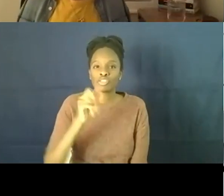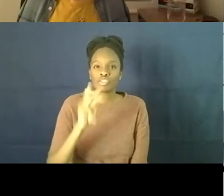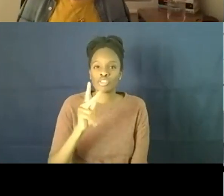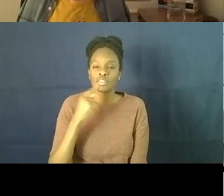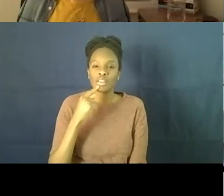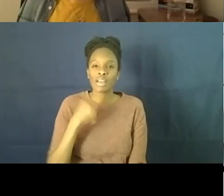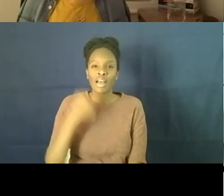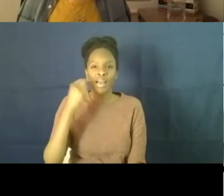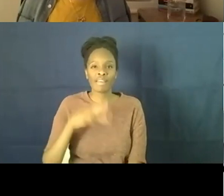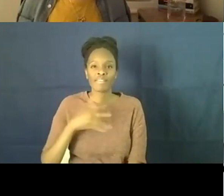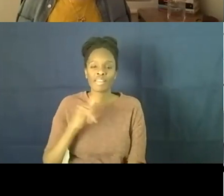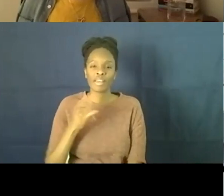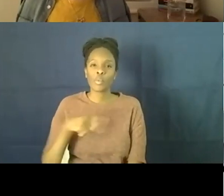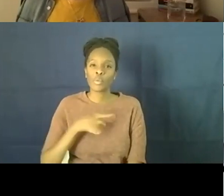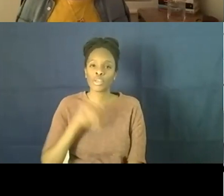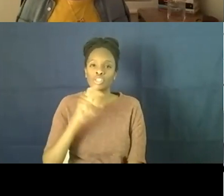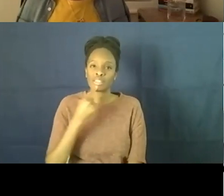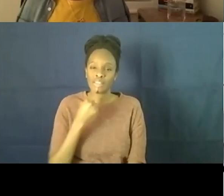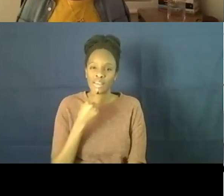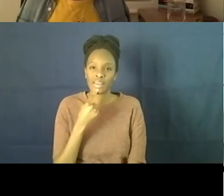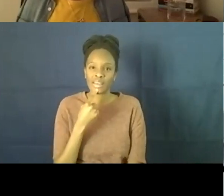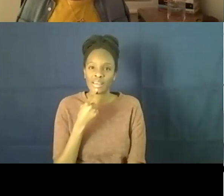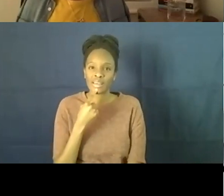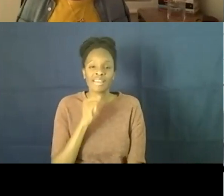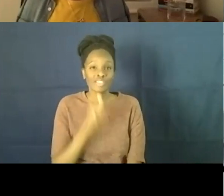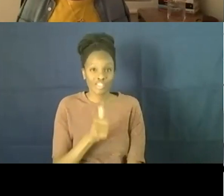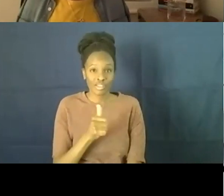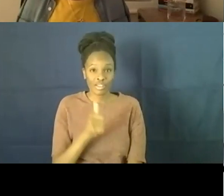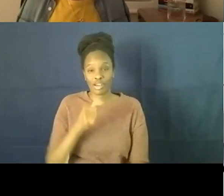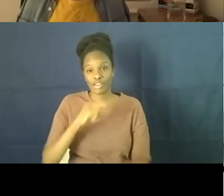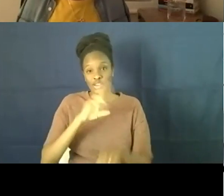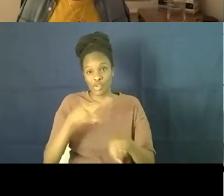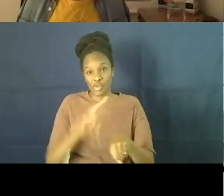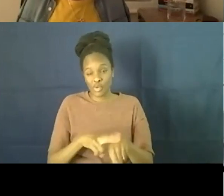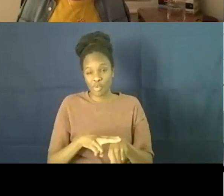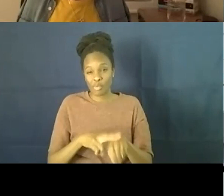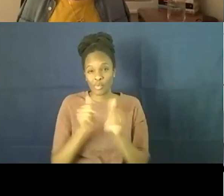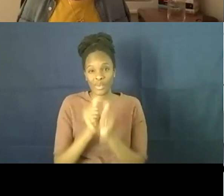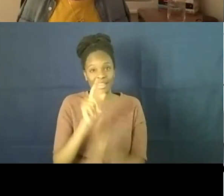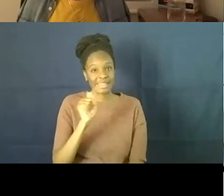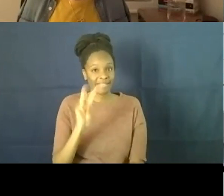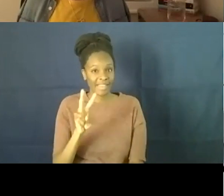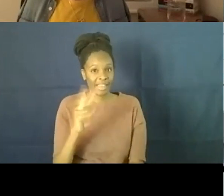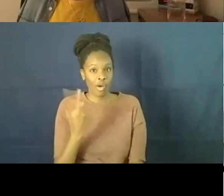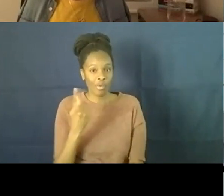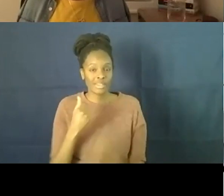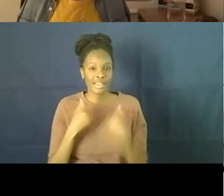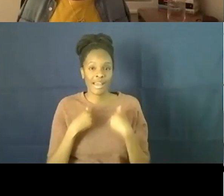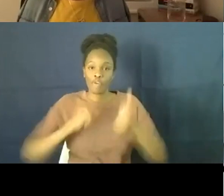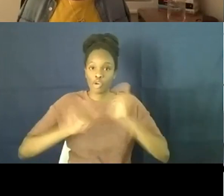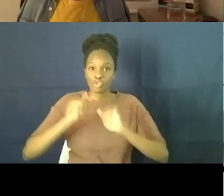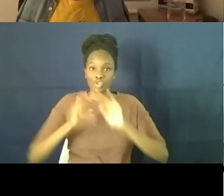on the call, this is not, like, not normal in TV always, to have a showrunner who really will go